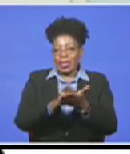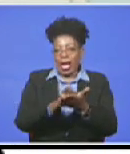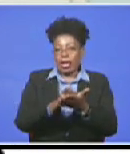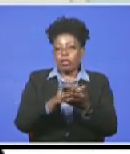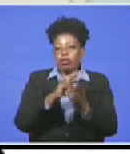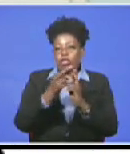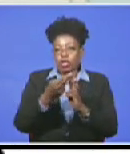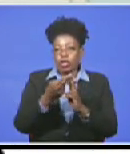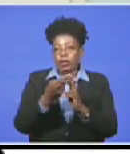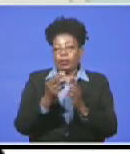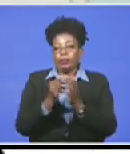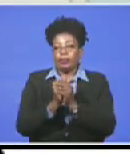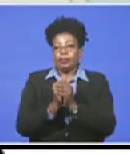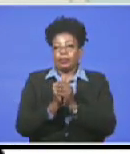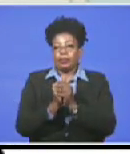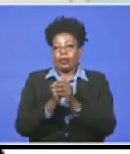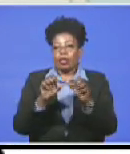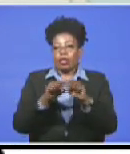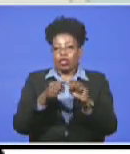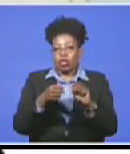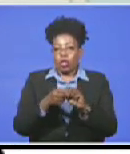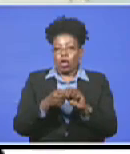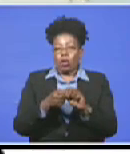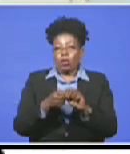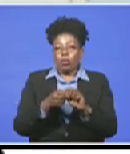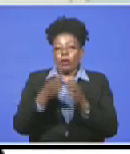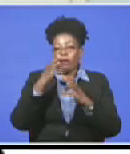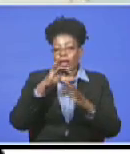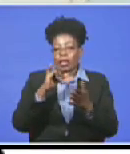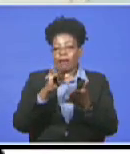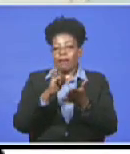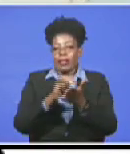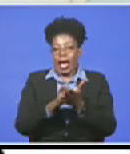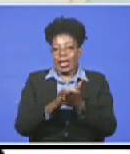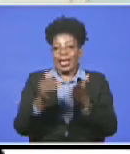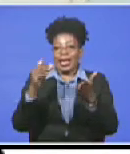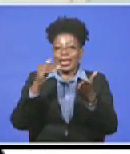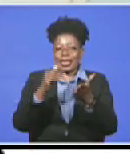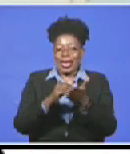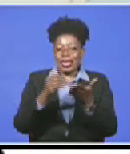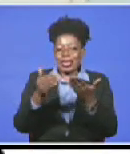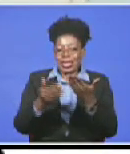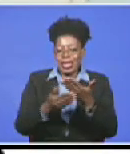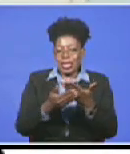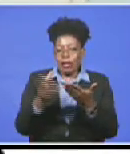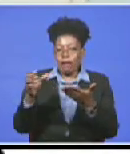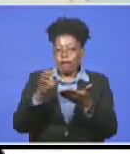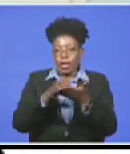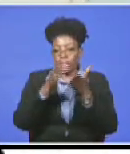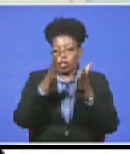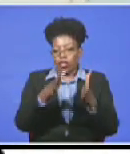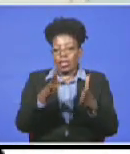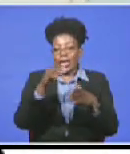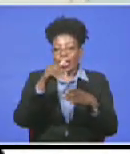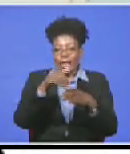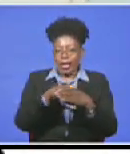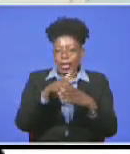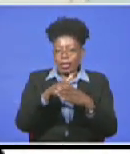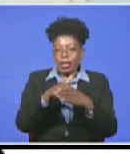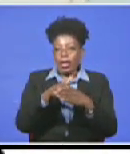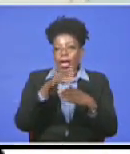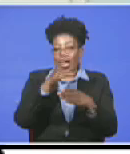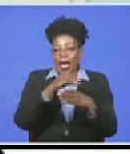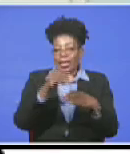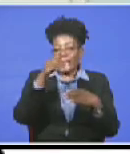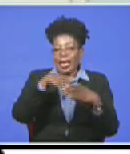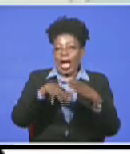they liquidate their position. So we're big fans of that structure because, again, it's very easy for investors to get involved. It's very easy for investors to get